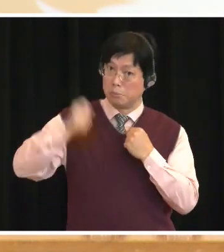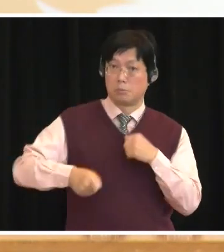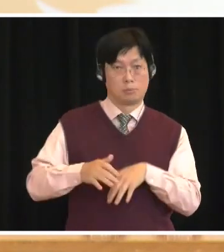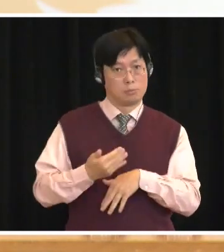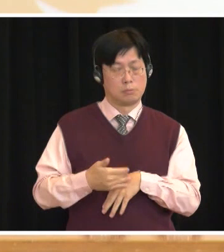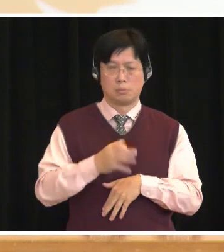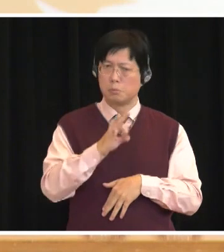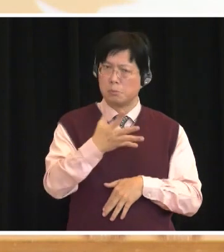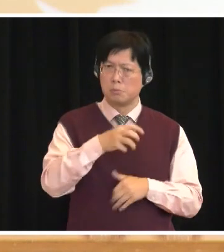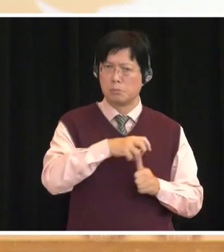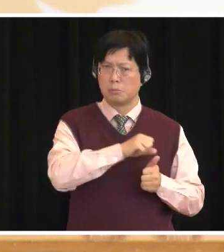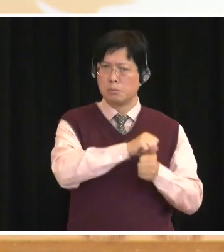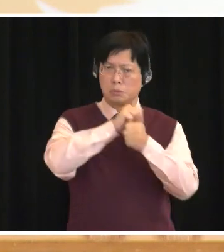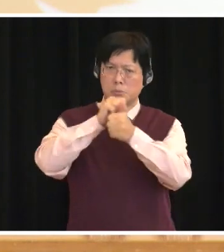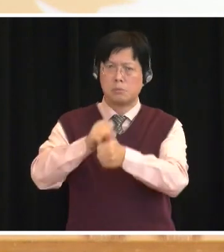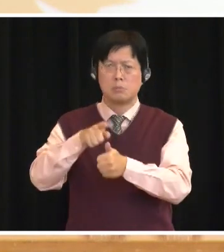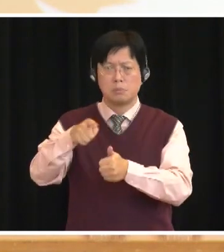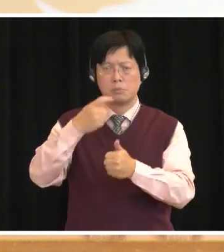clear to me.